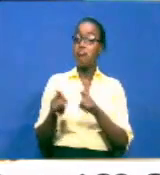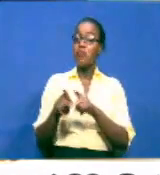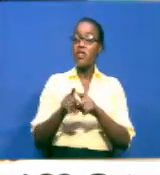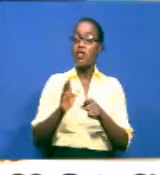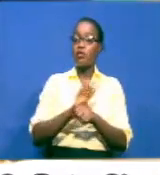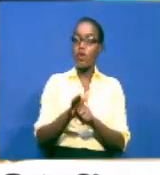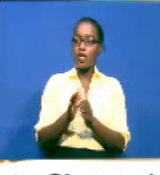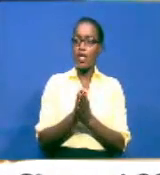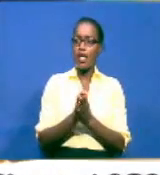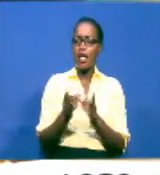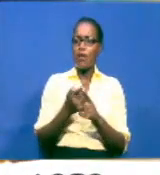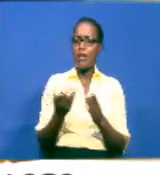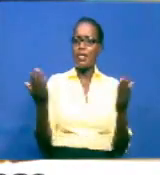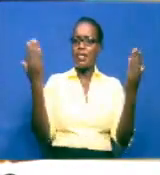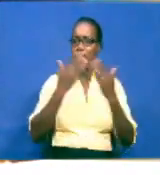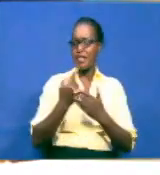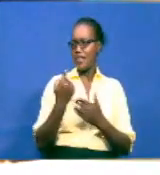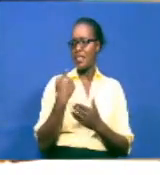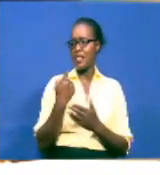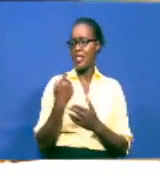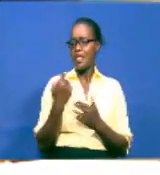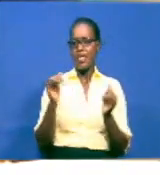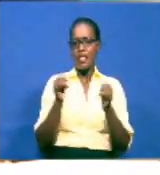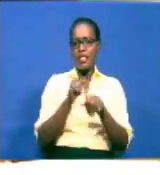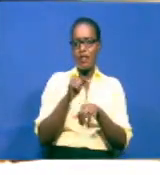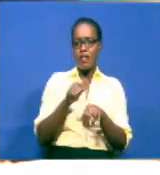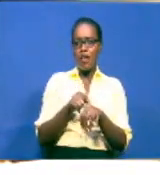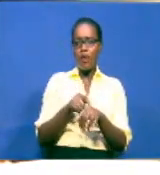Well, last night, during news hour, we were looking at